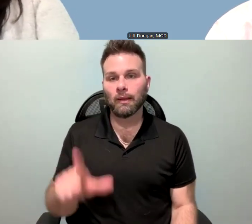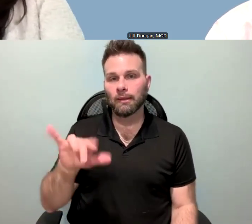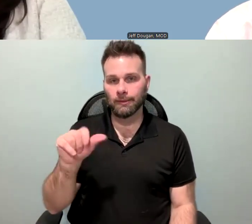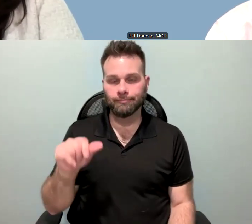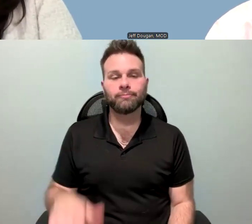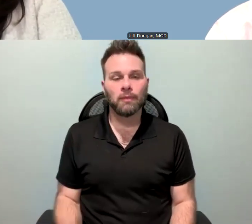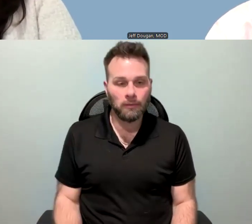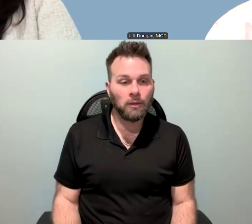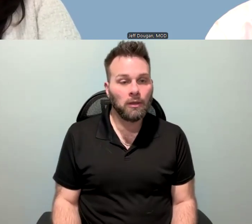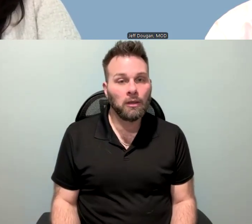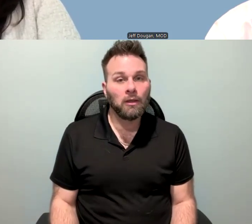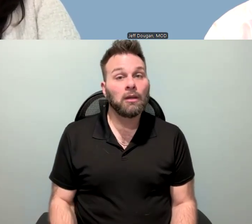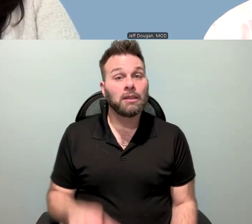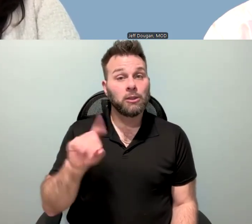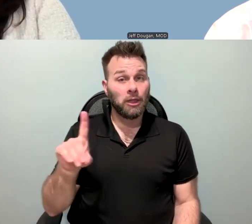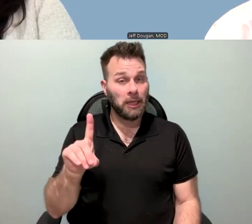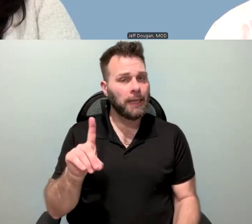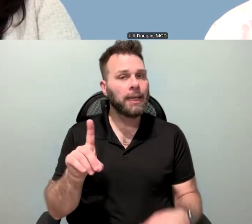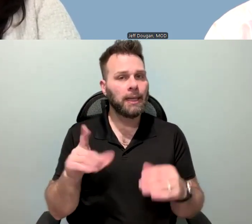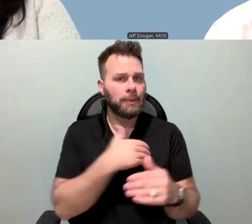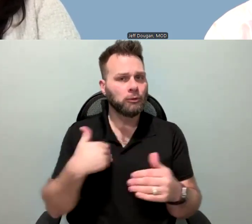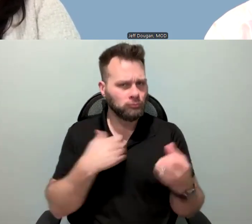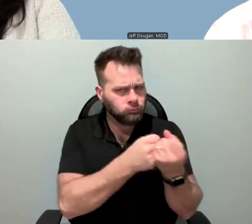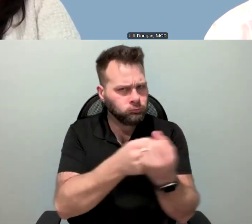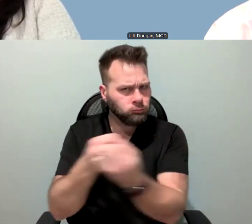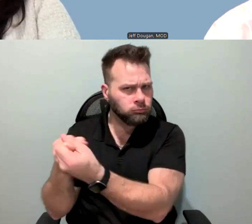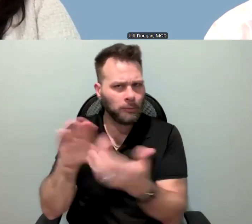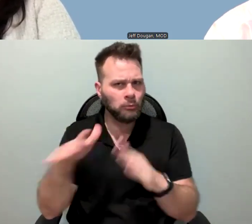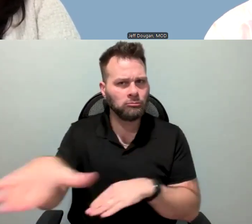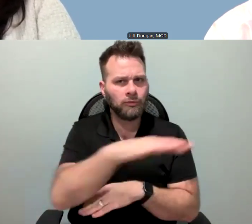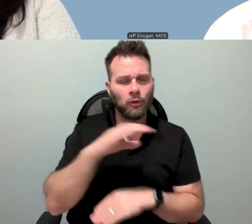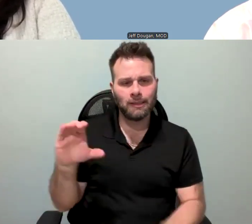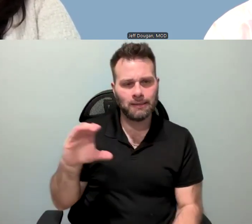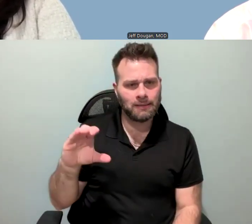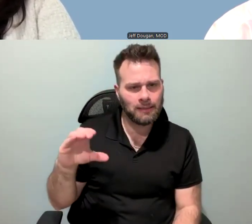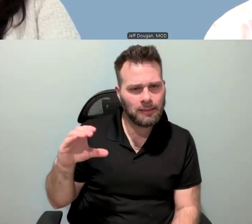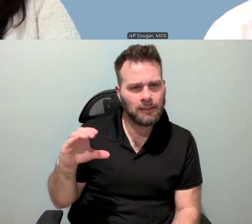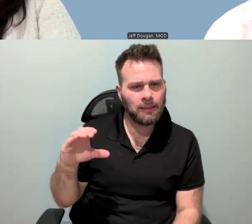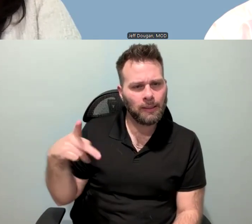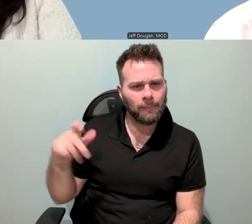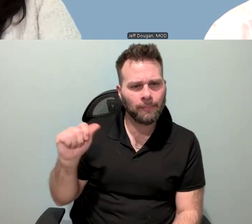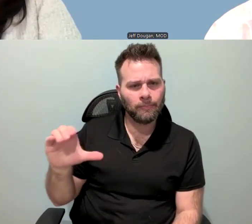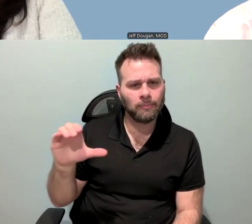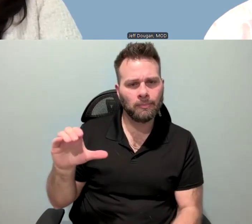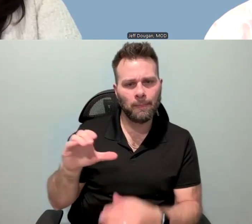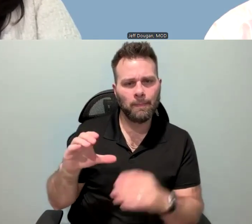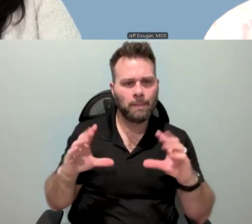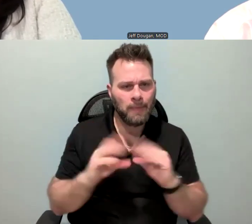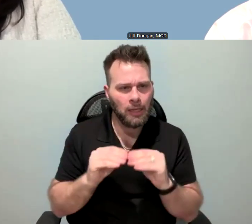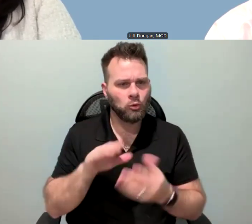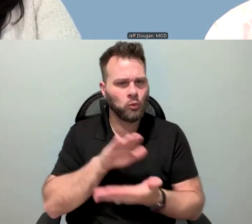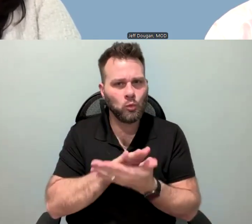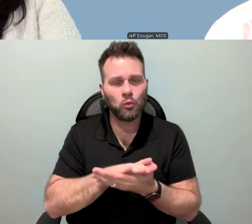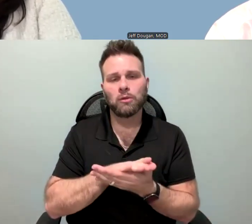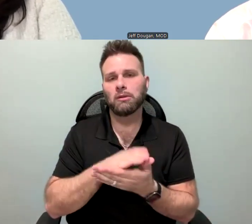are advocating out in the community, for example, at a CPAC meeting or at a school committee meeting, or in a